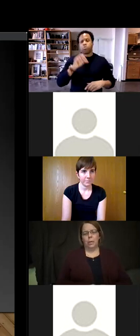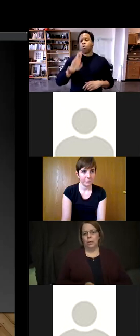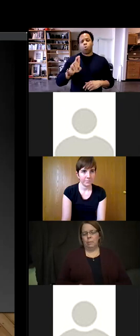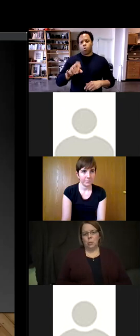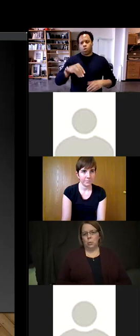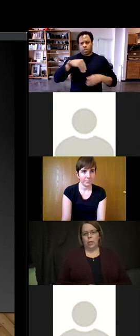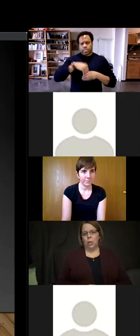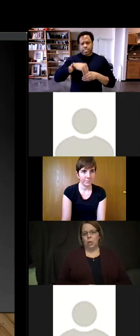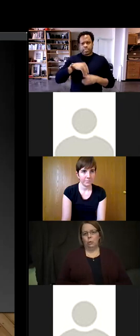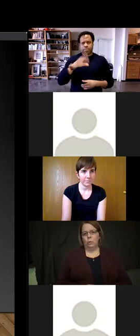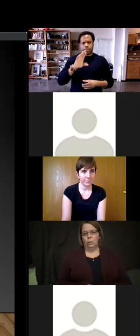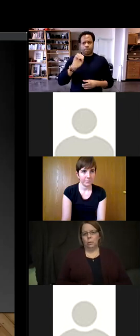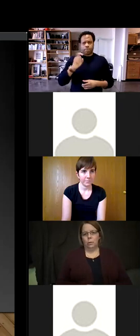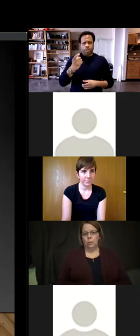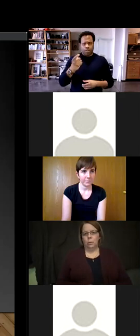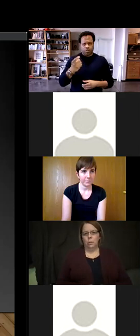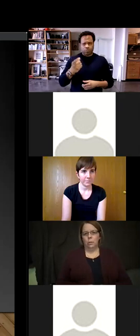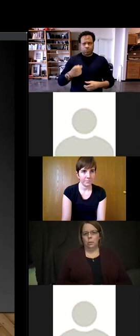So, and I mean, it's ready to go.